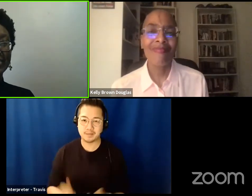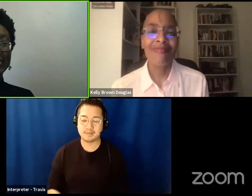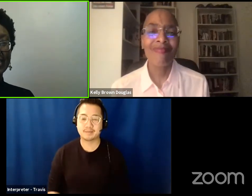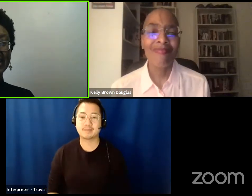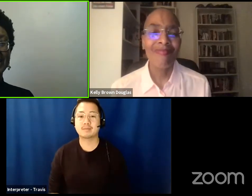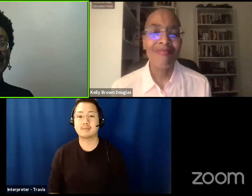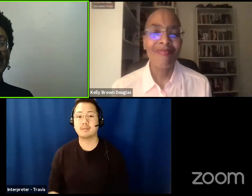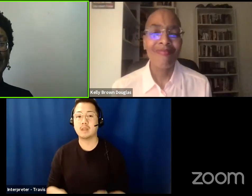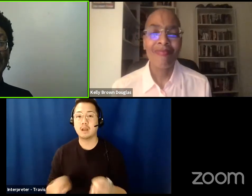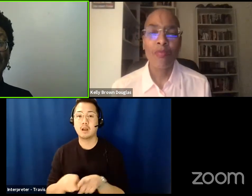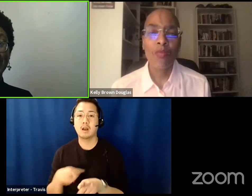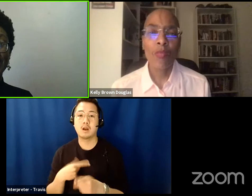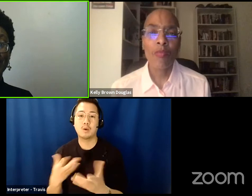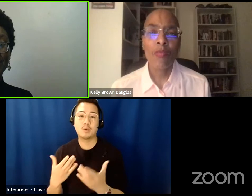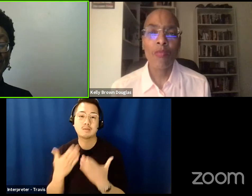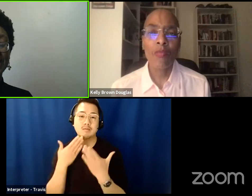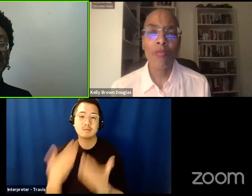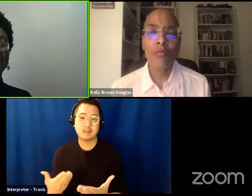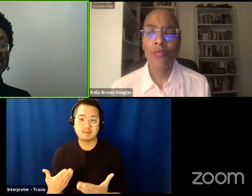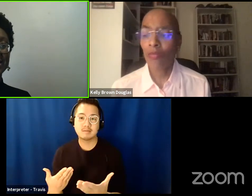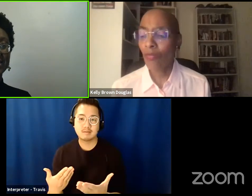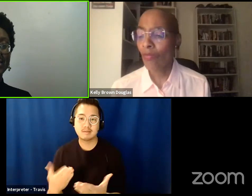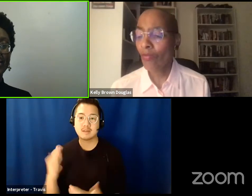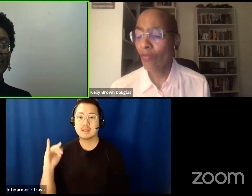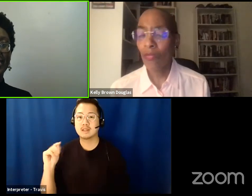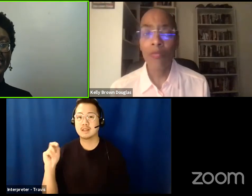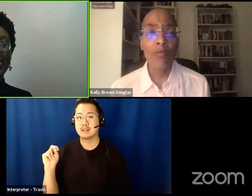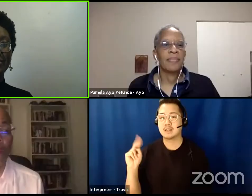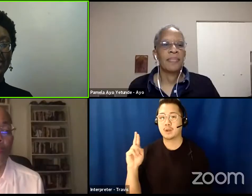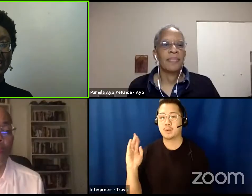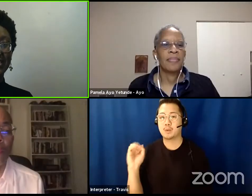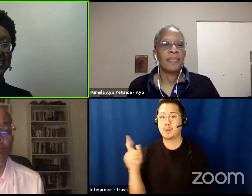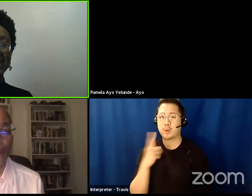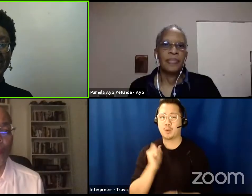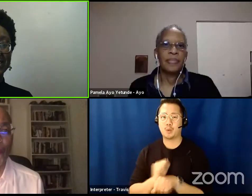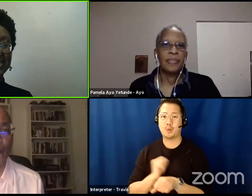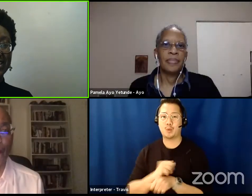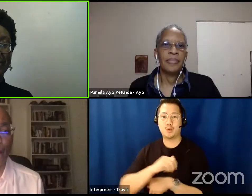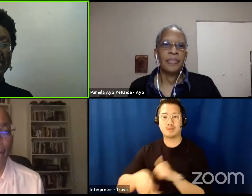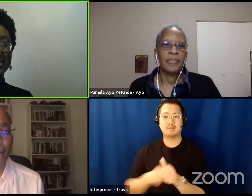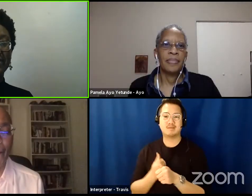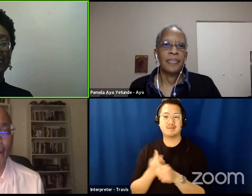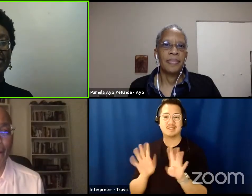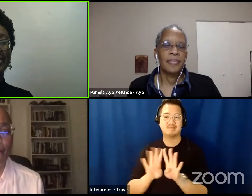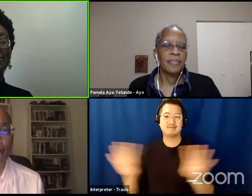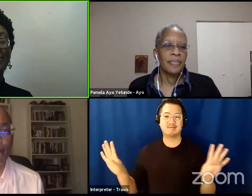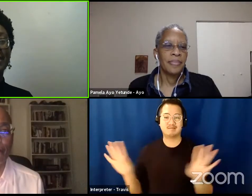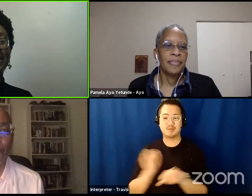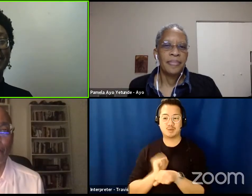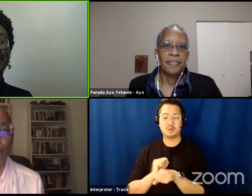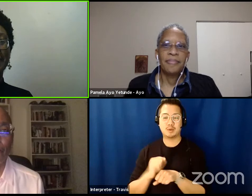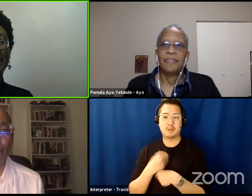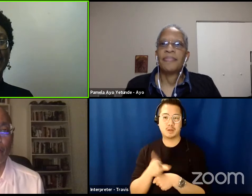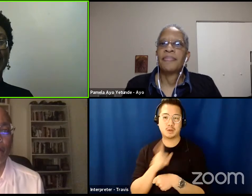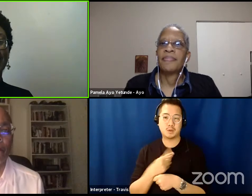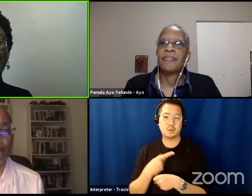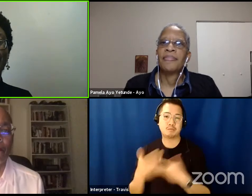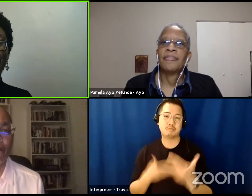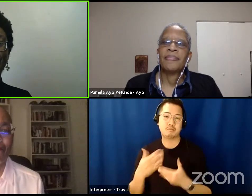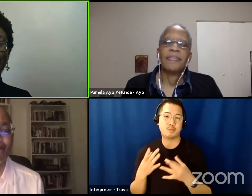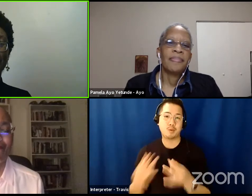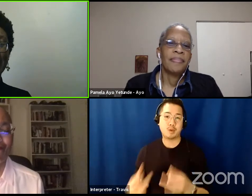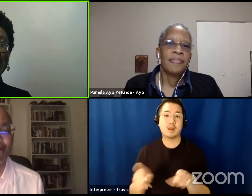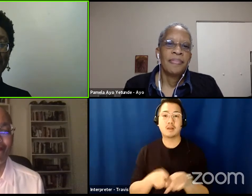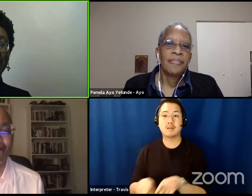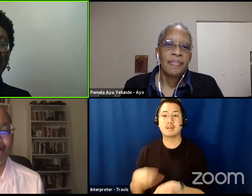I would also like to say a quick thank you to Ian Reese, who is working hard behind the scenes to help this event run smoothly. And